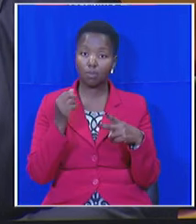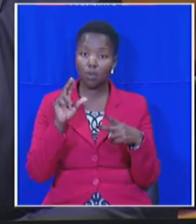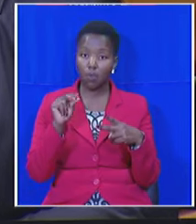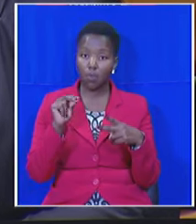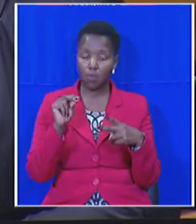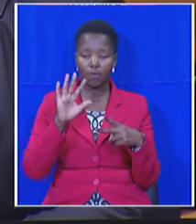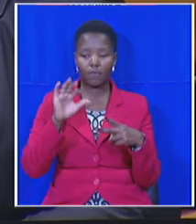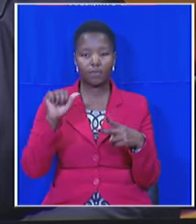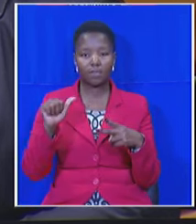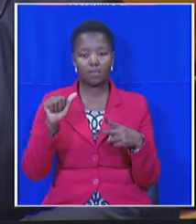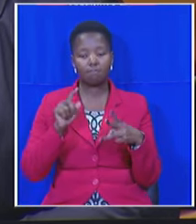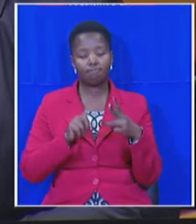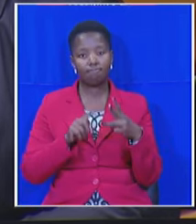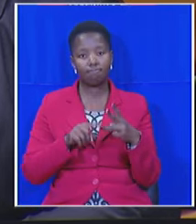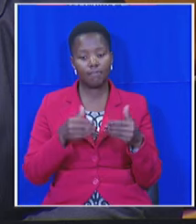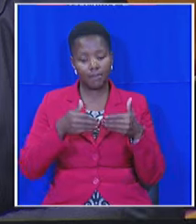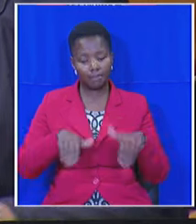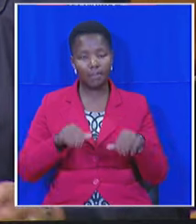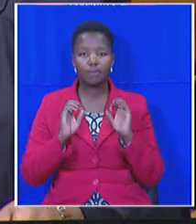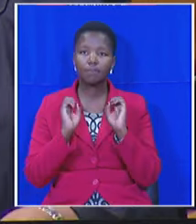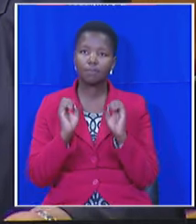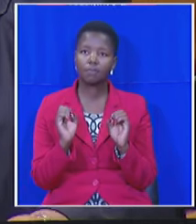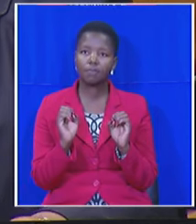56, and there are no abstention.